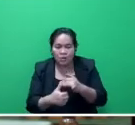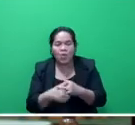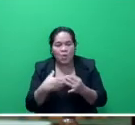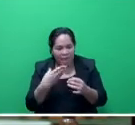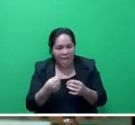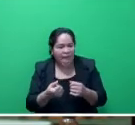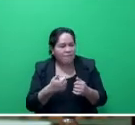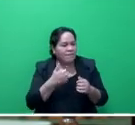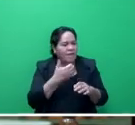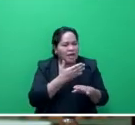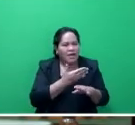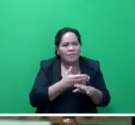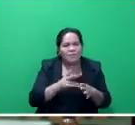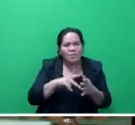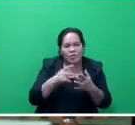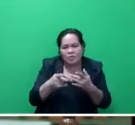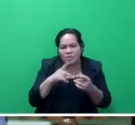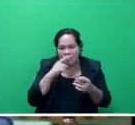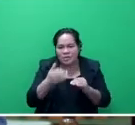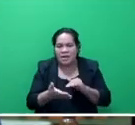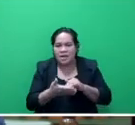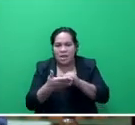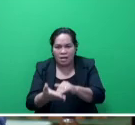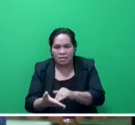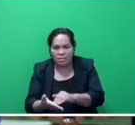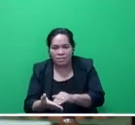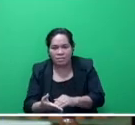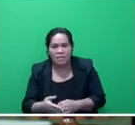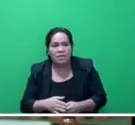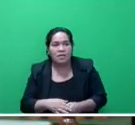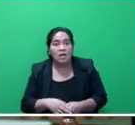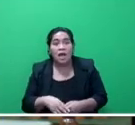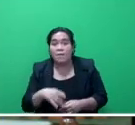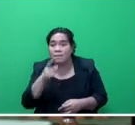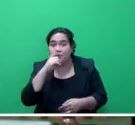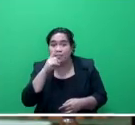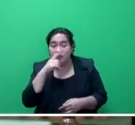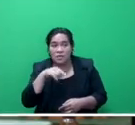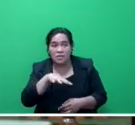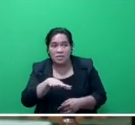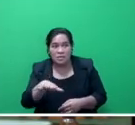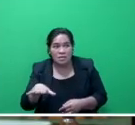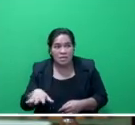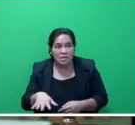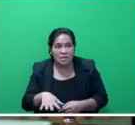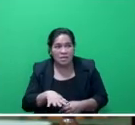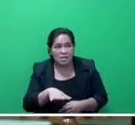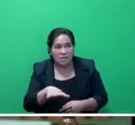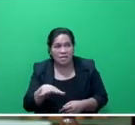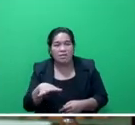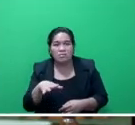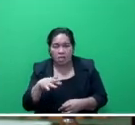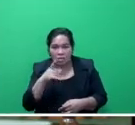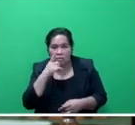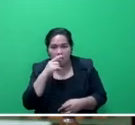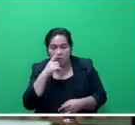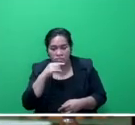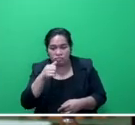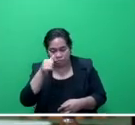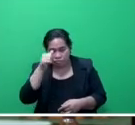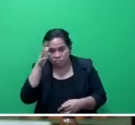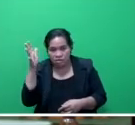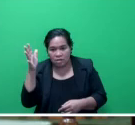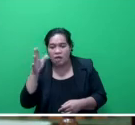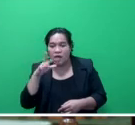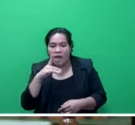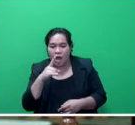to do extremely well in this industry, and we are also told that our people have neutral accents with everybody in the world being able to understand us very